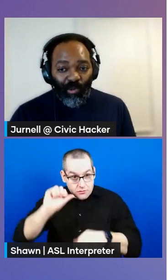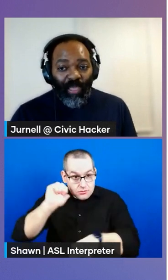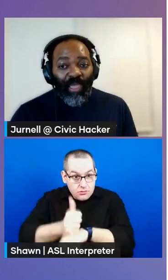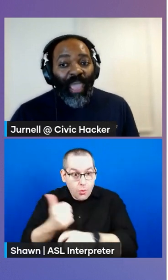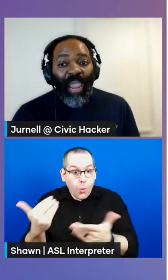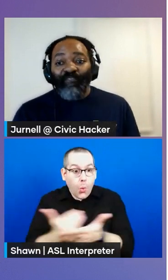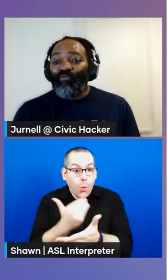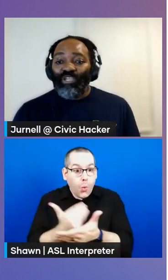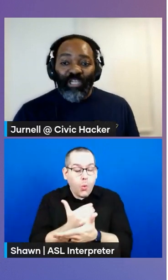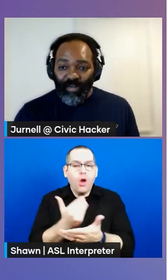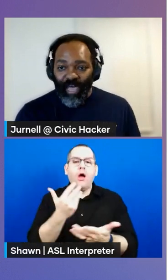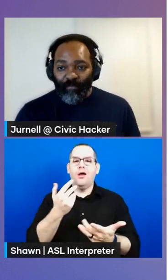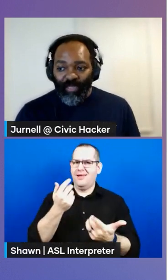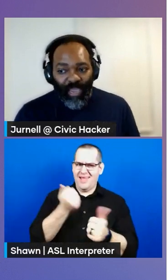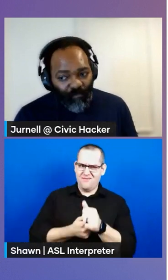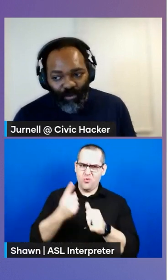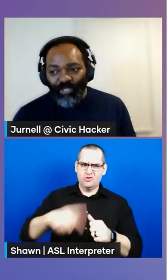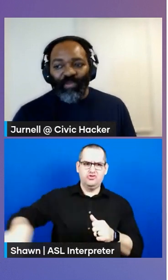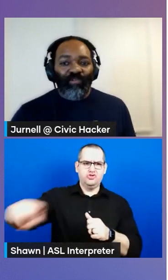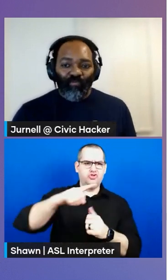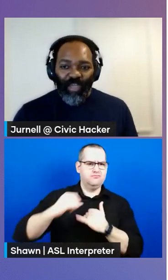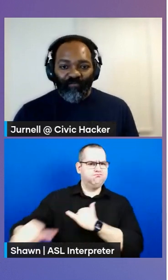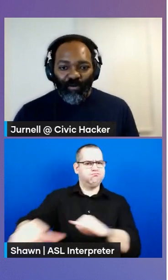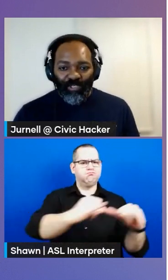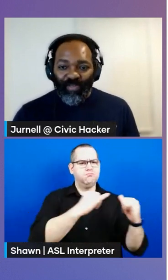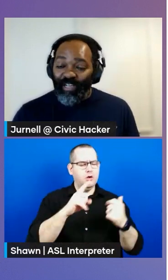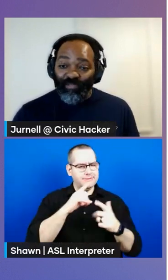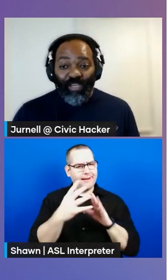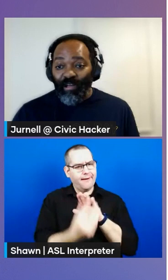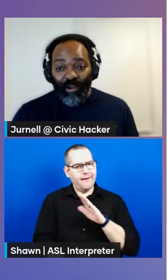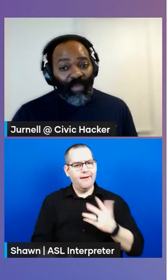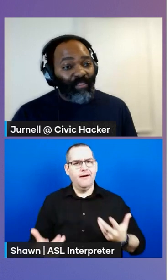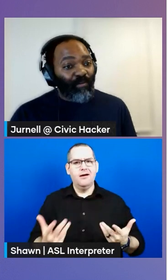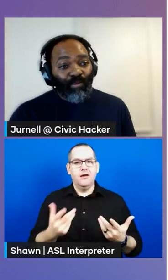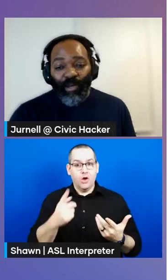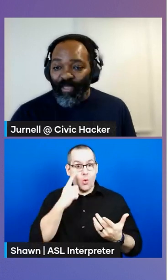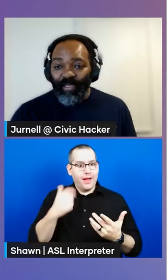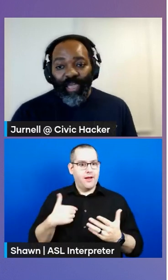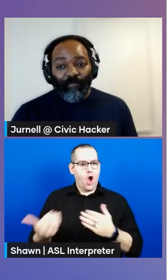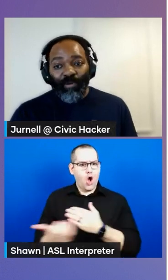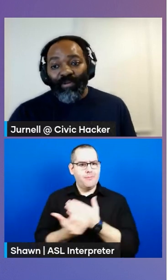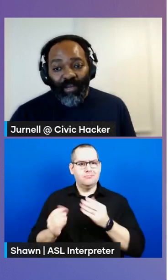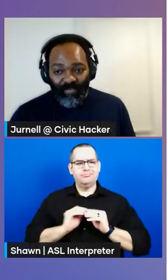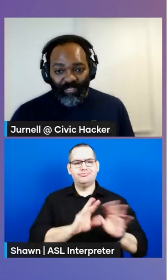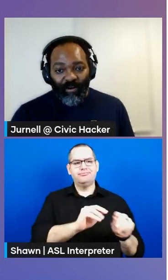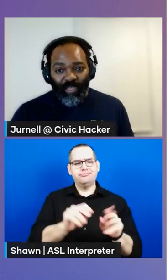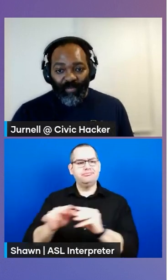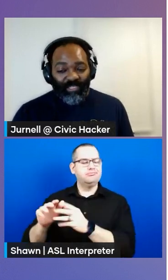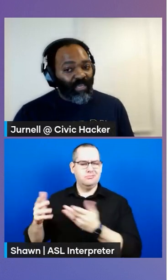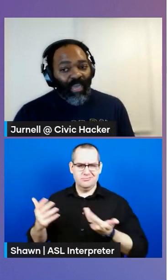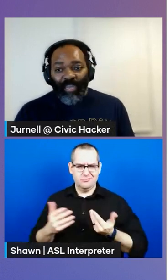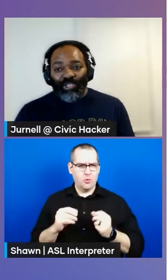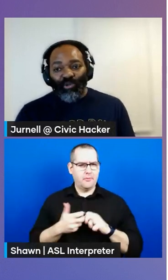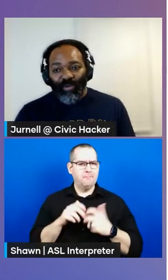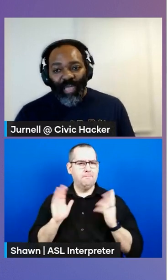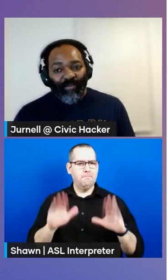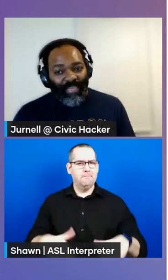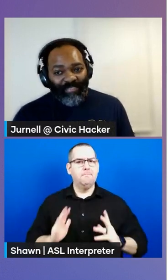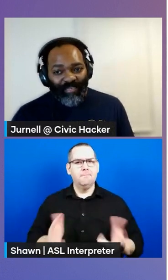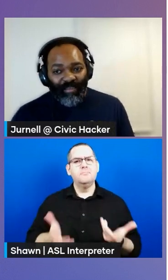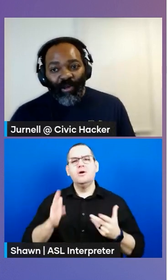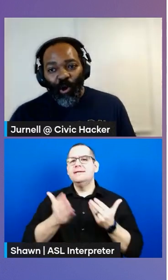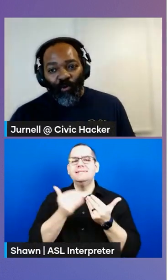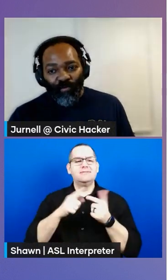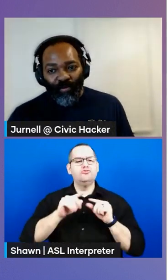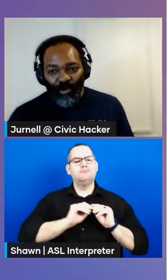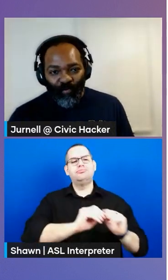anything new, everyone should get a copy. Everyone should be on the right version because we can automate the deployment and building of these Docker images and distribute it out